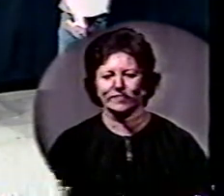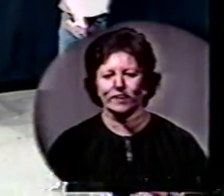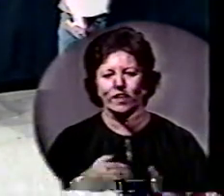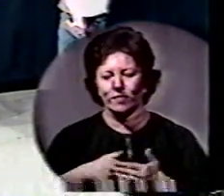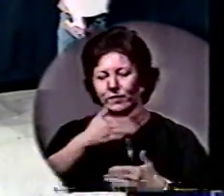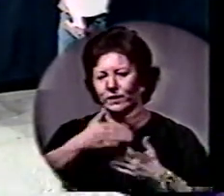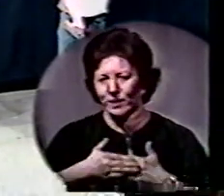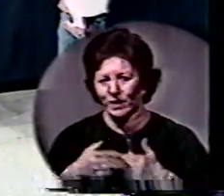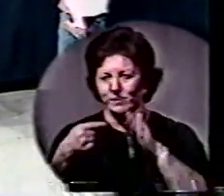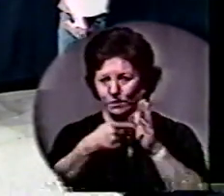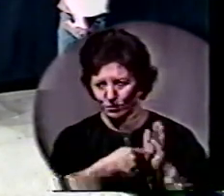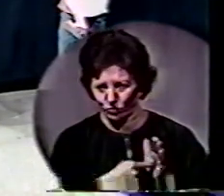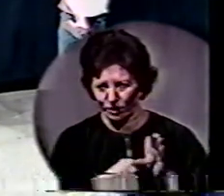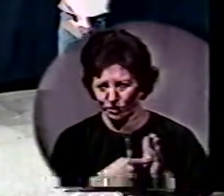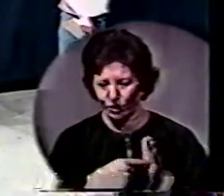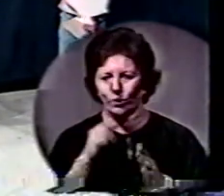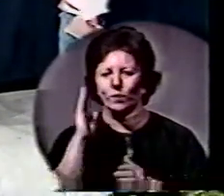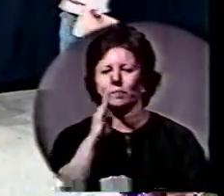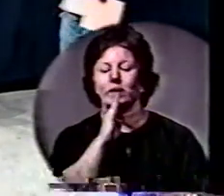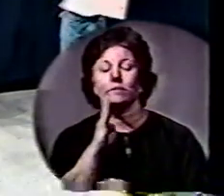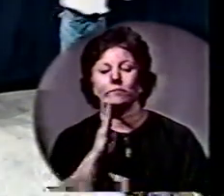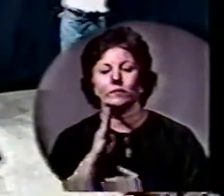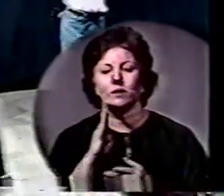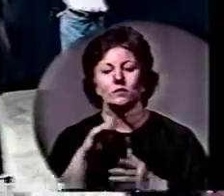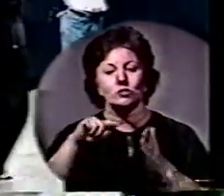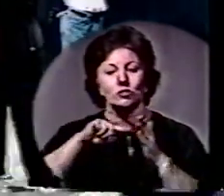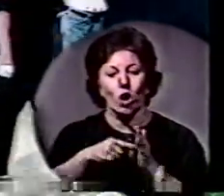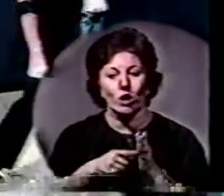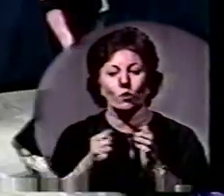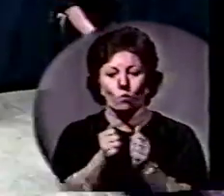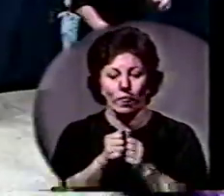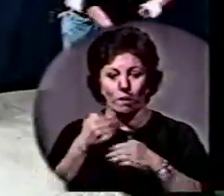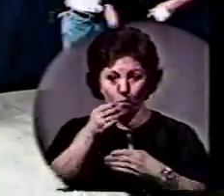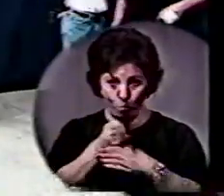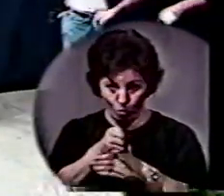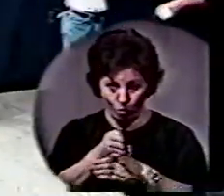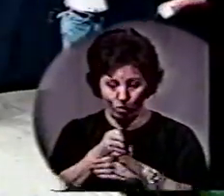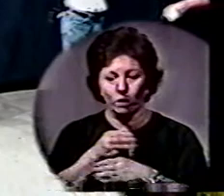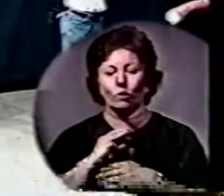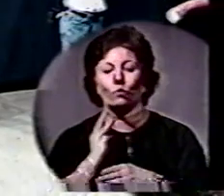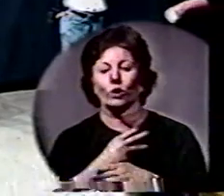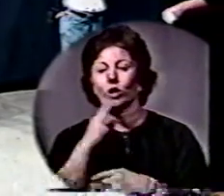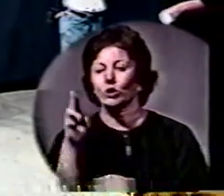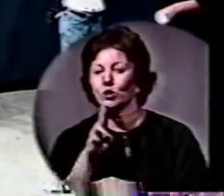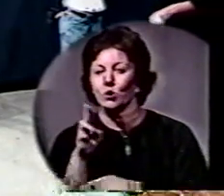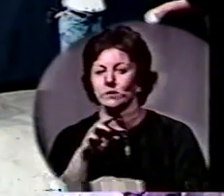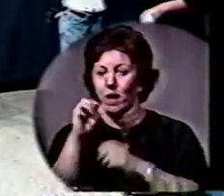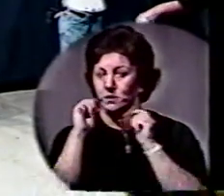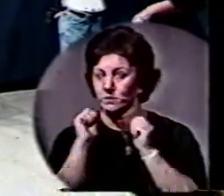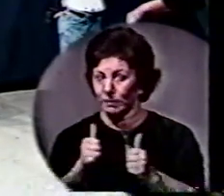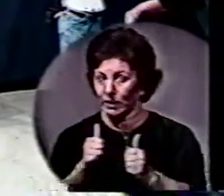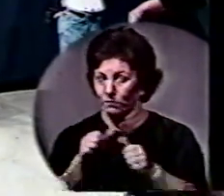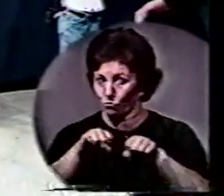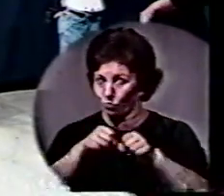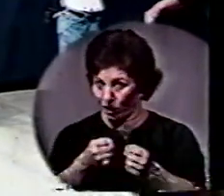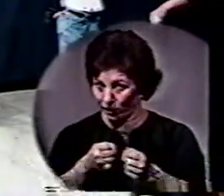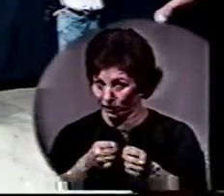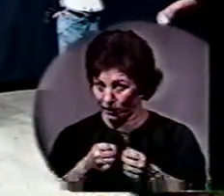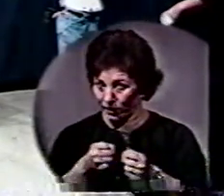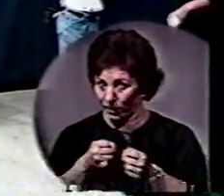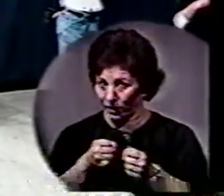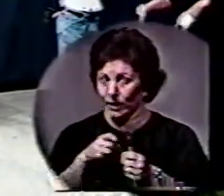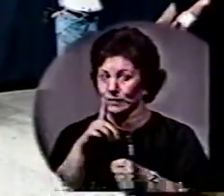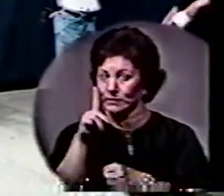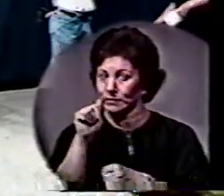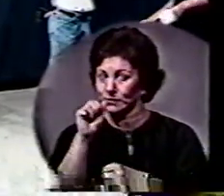The next demonstration is going to be, starting over here with this board, we're going to use a speed break. What Dave will do is Dick's